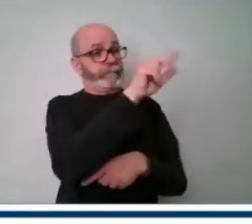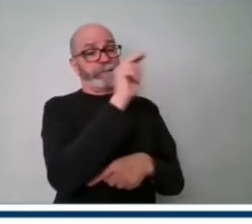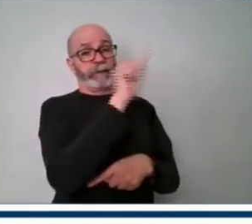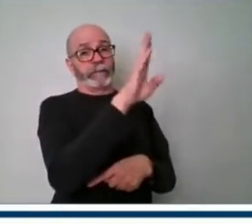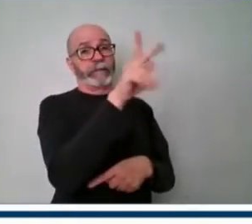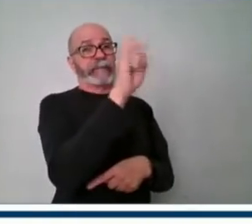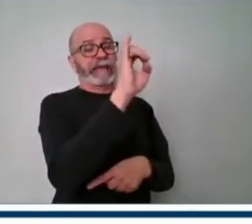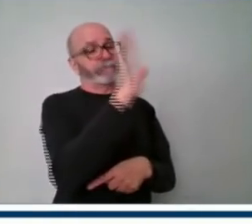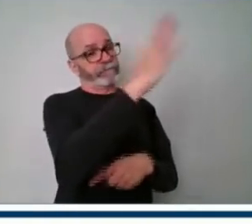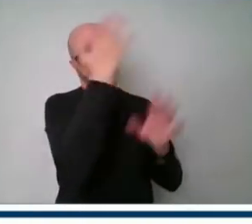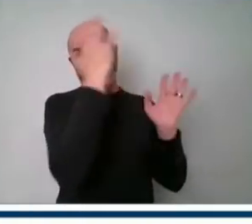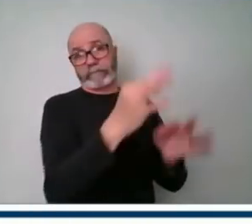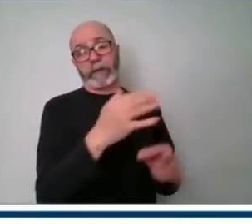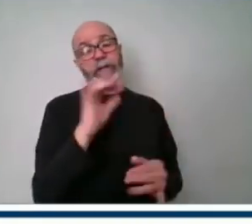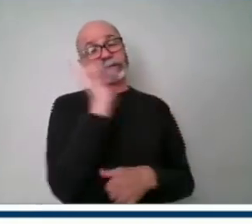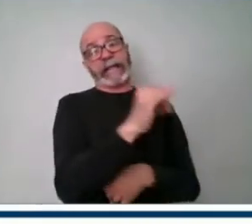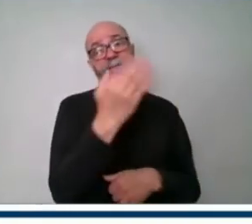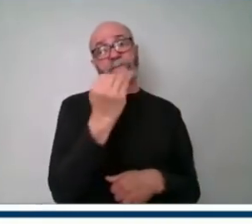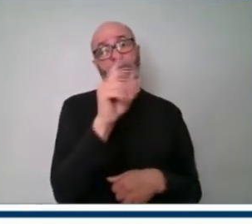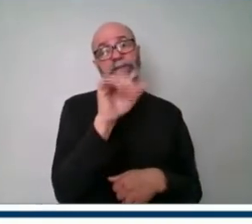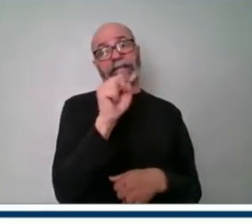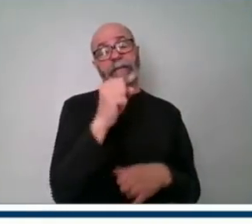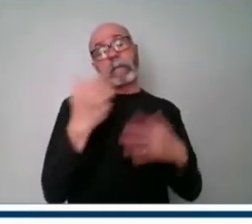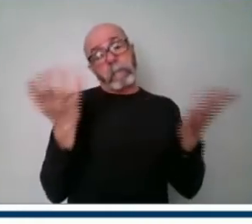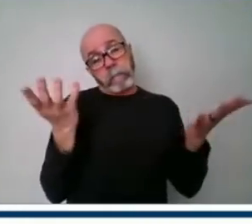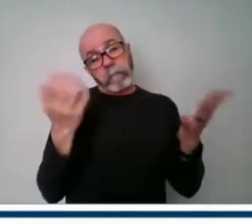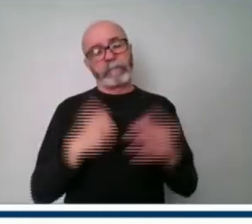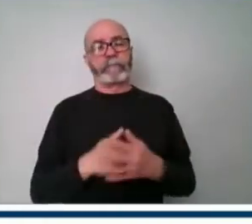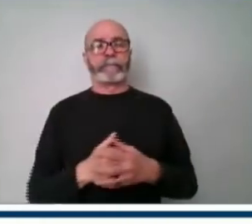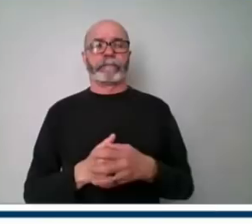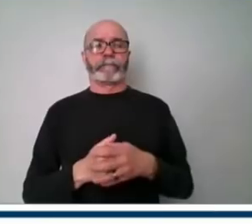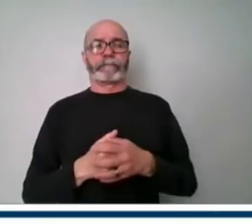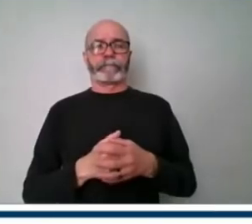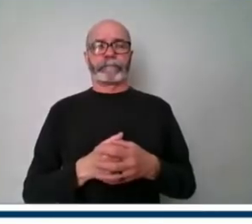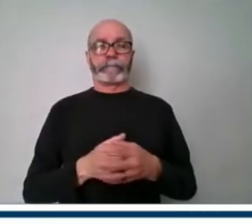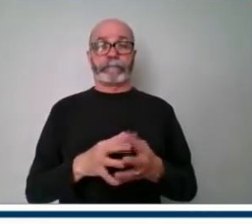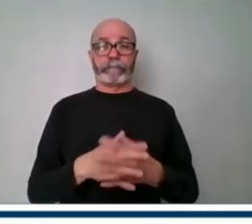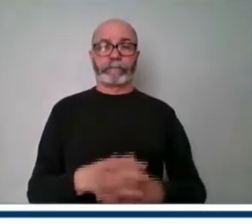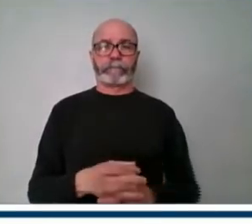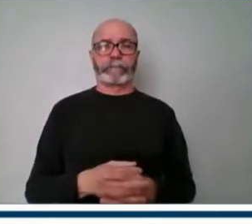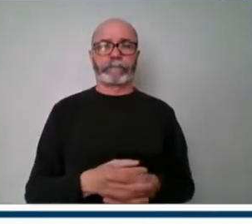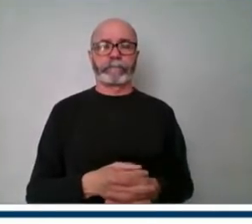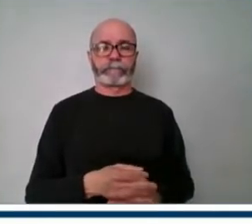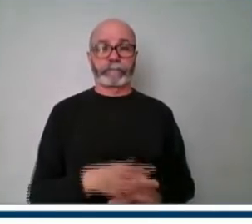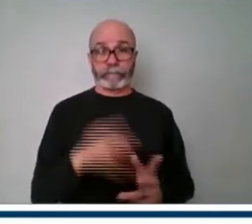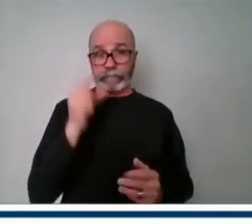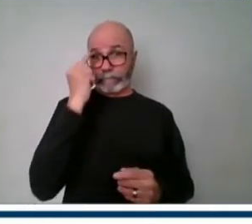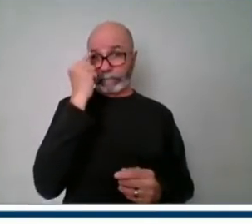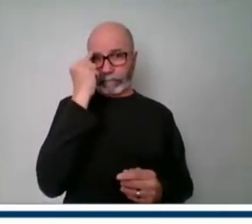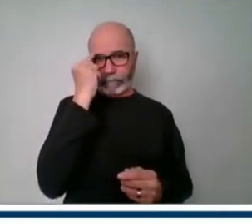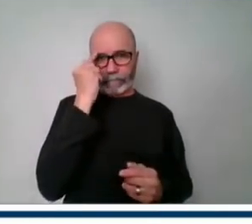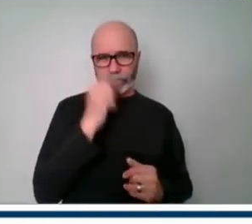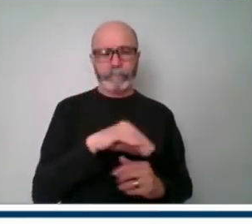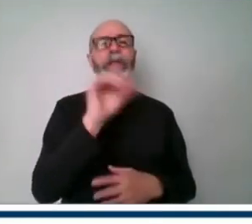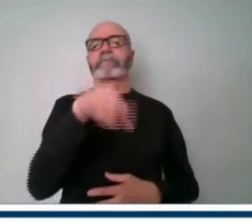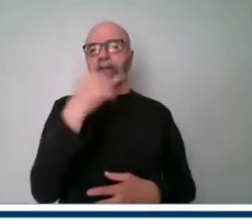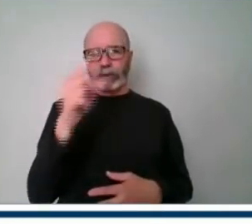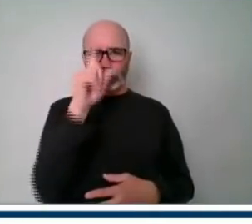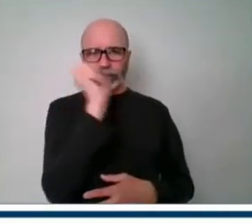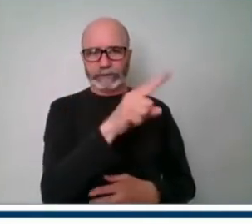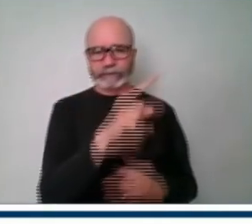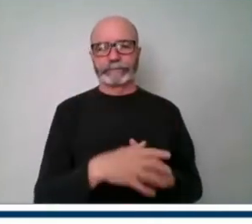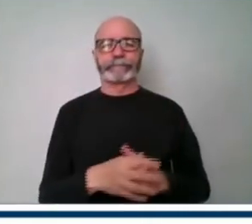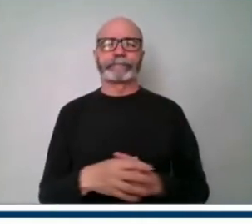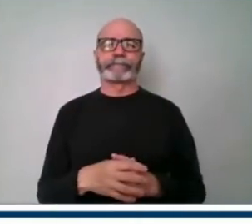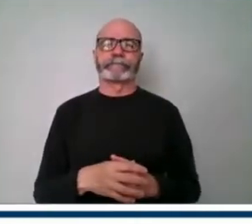And moving on to Canadian Press. Keith, do you have a question? Yeah, I would just want to go back to Premier Rankin on